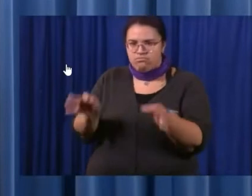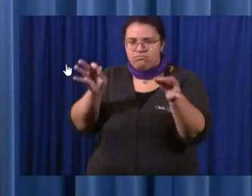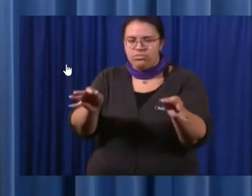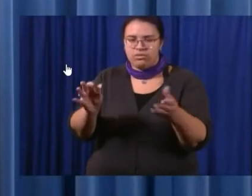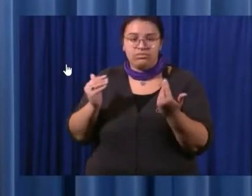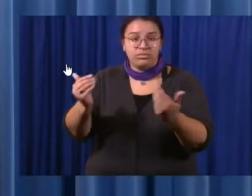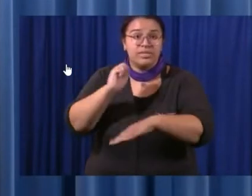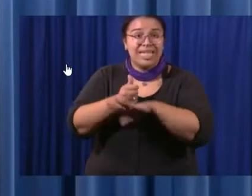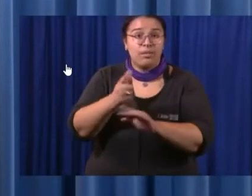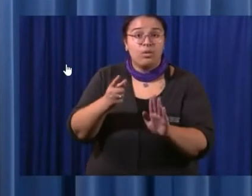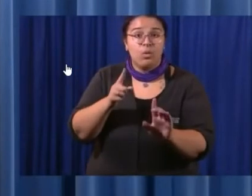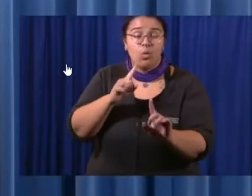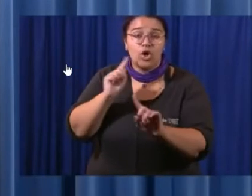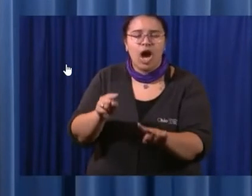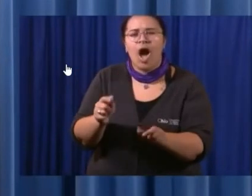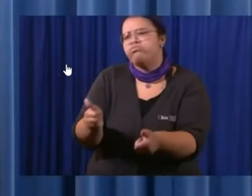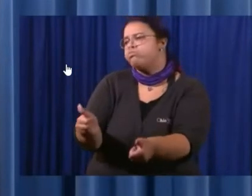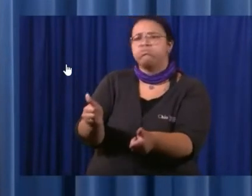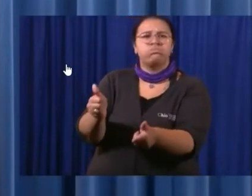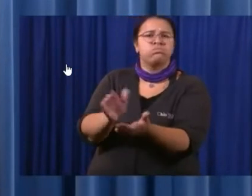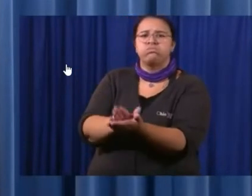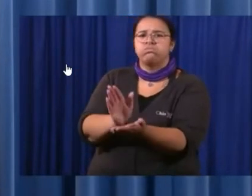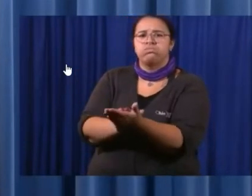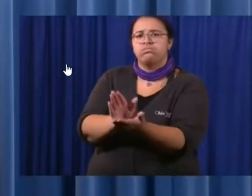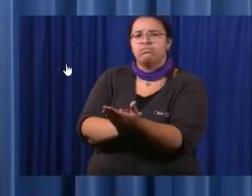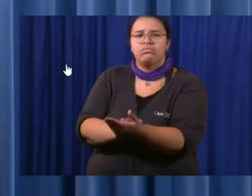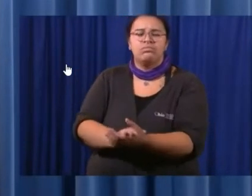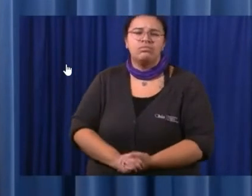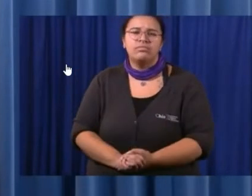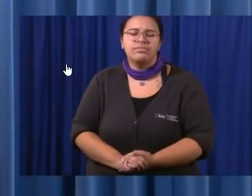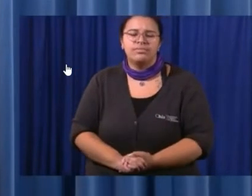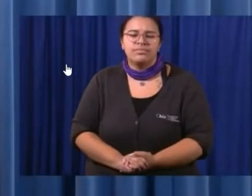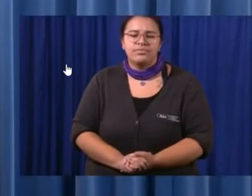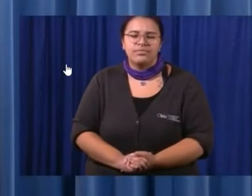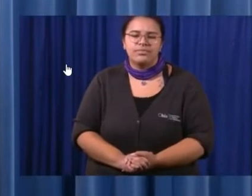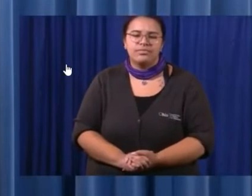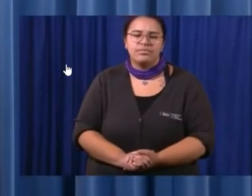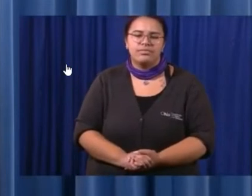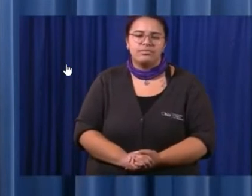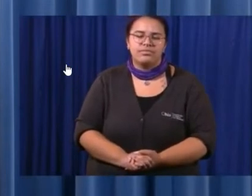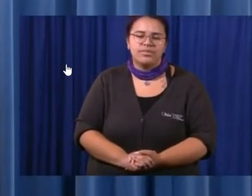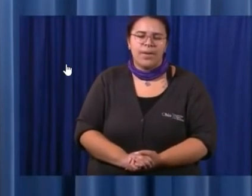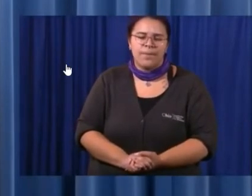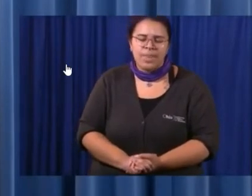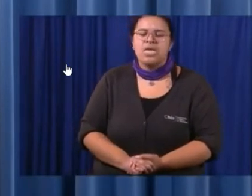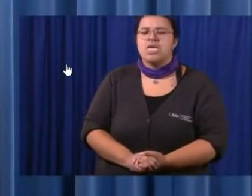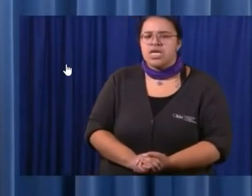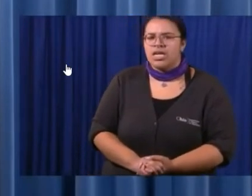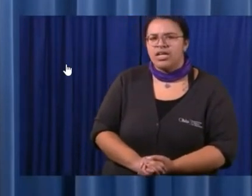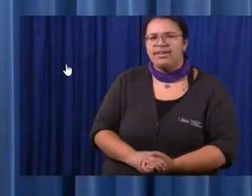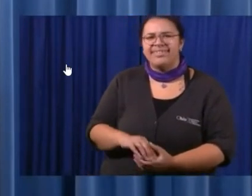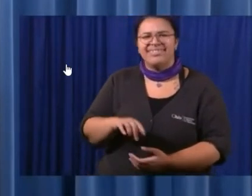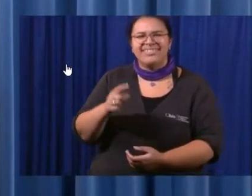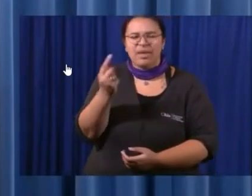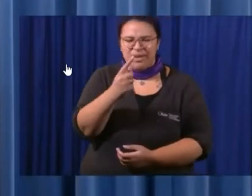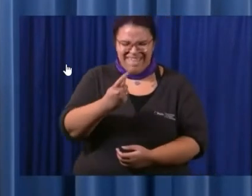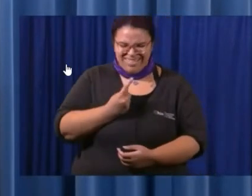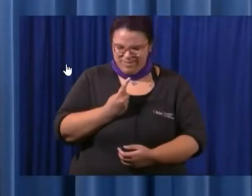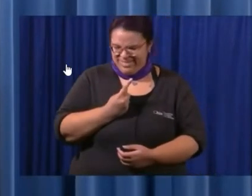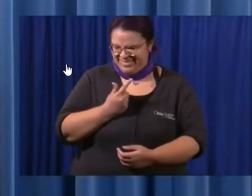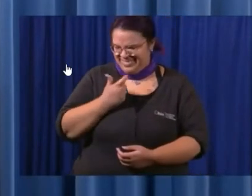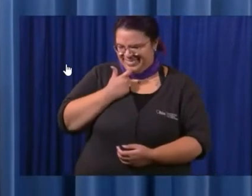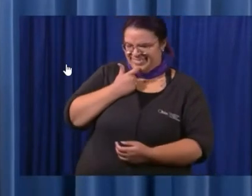it. And again, I'll go back maybe to a previous question or so ago.